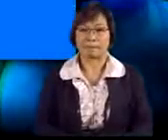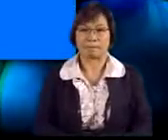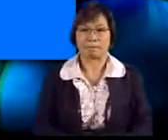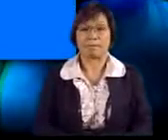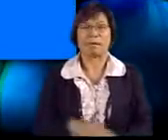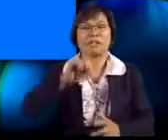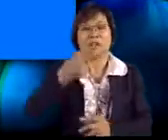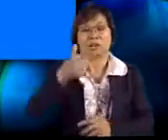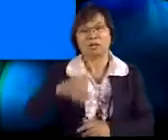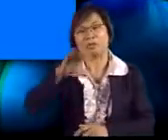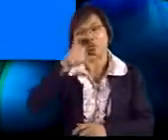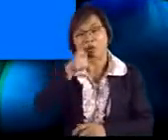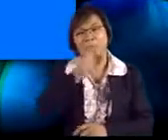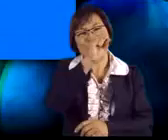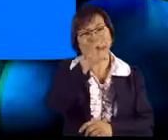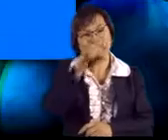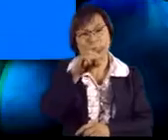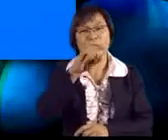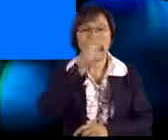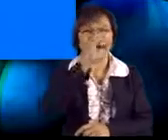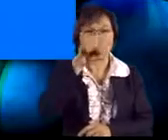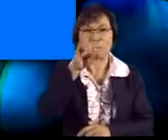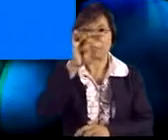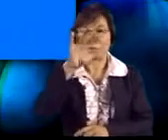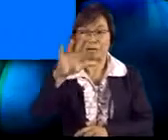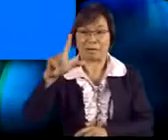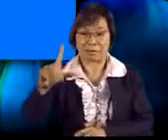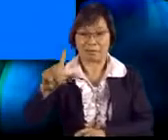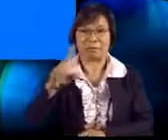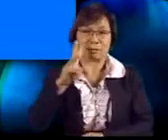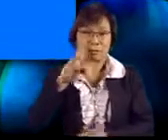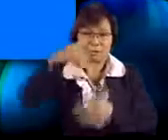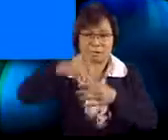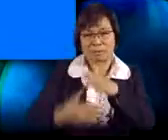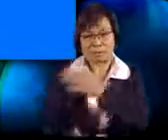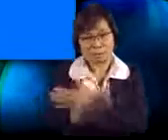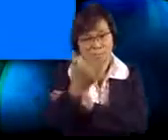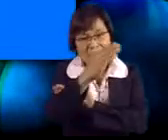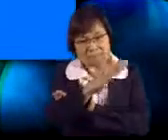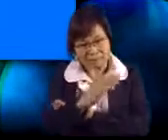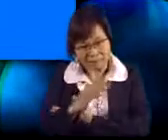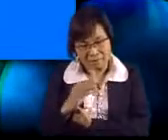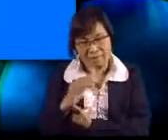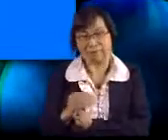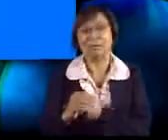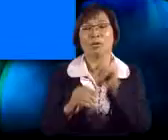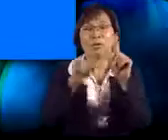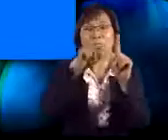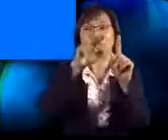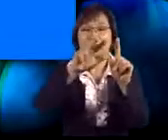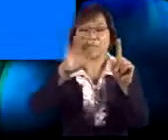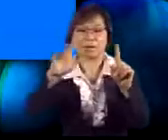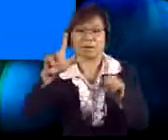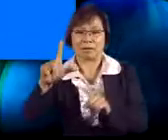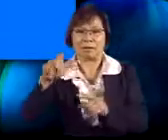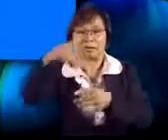Shah drinks 0.85 liter water in the morning and